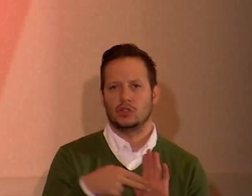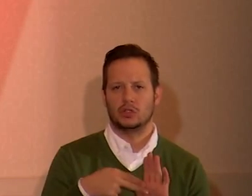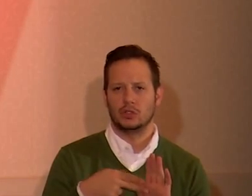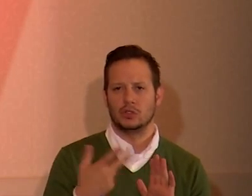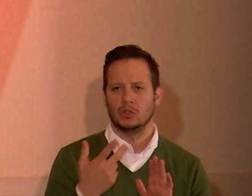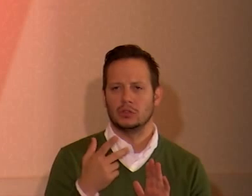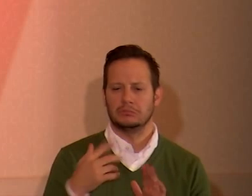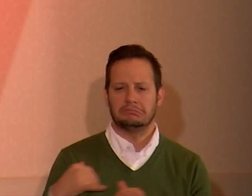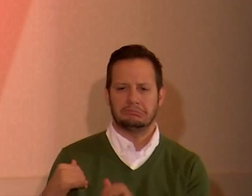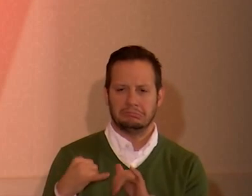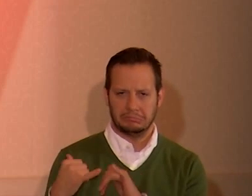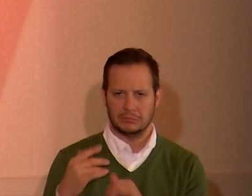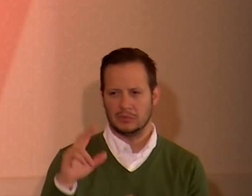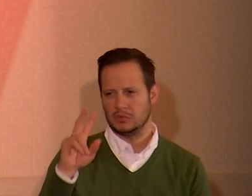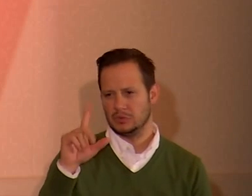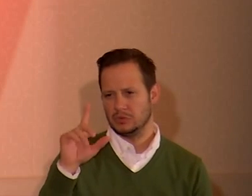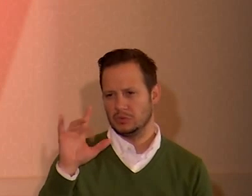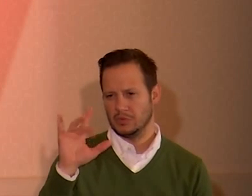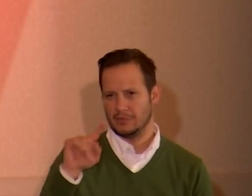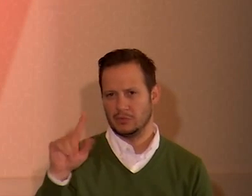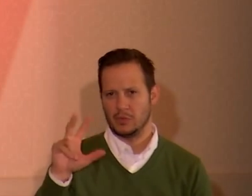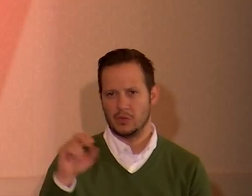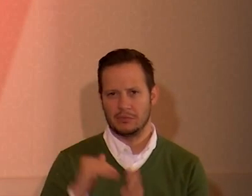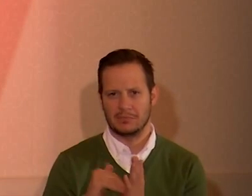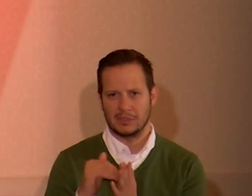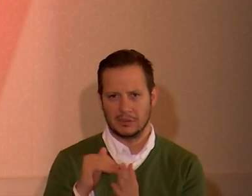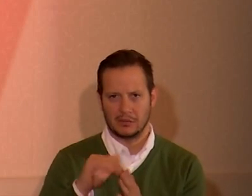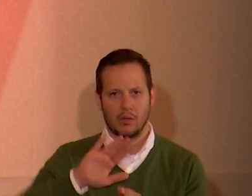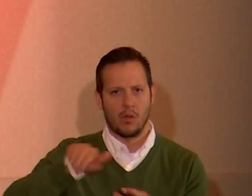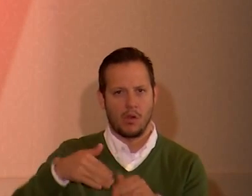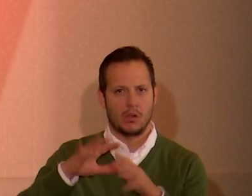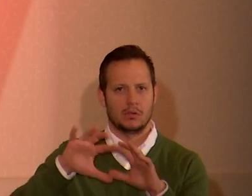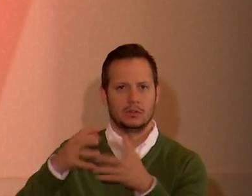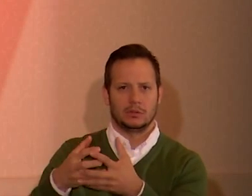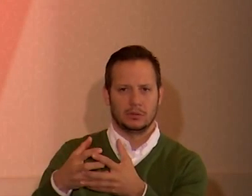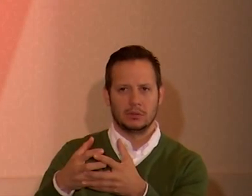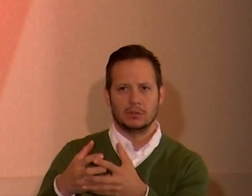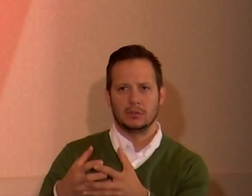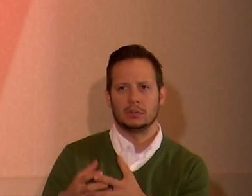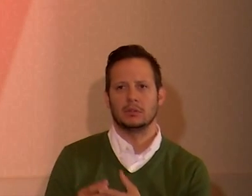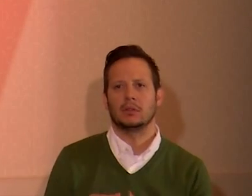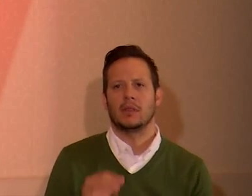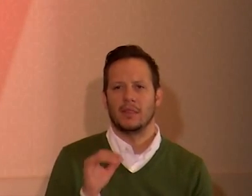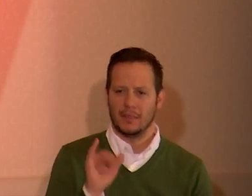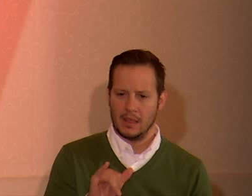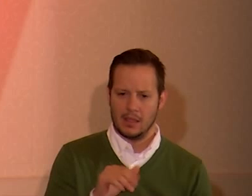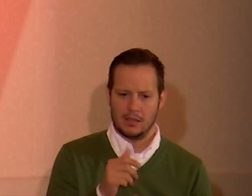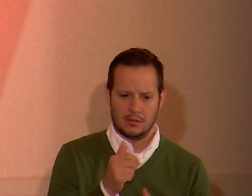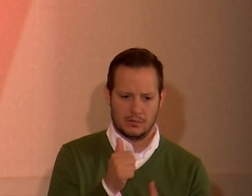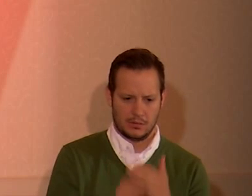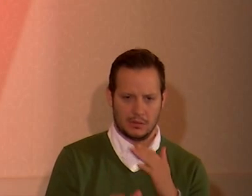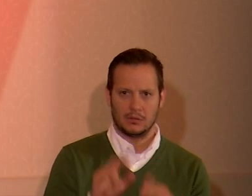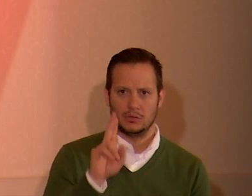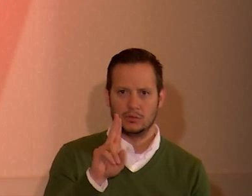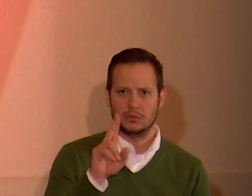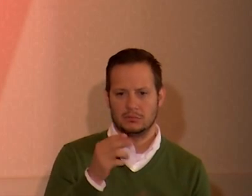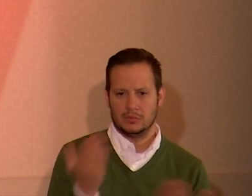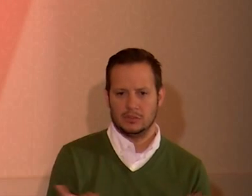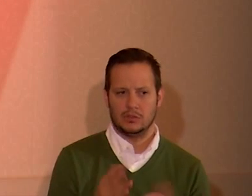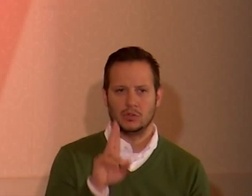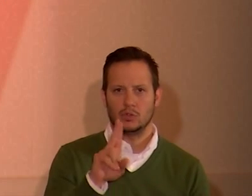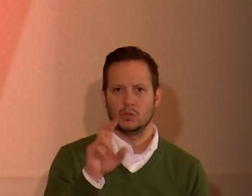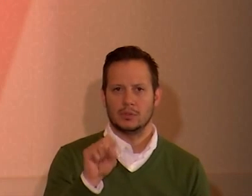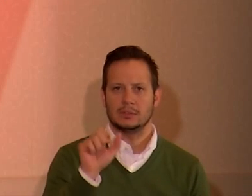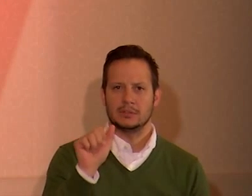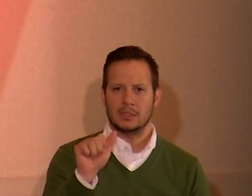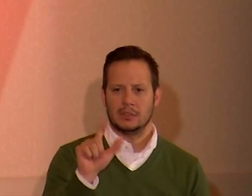in similar ways, all of them making up the intellectual landscape that is the United States of America in